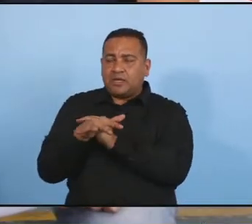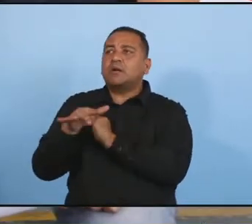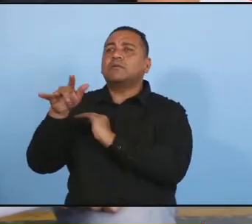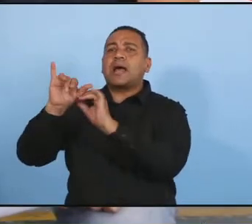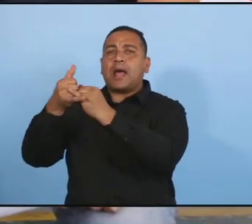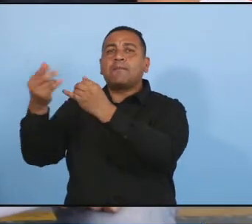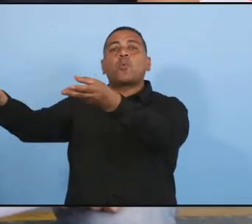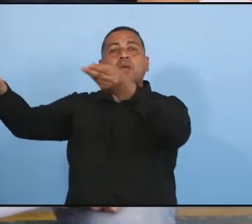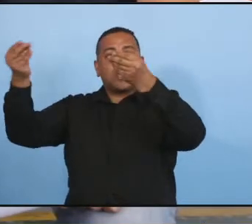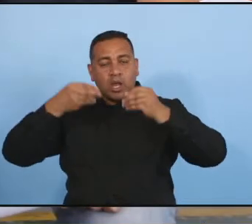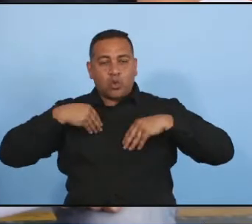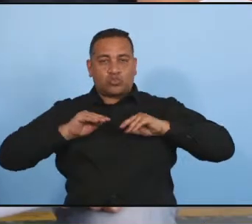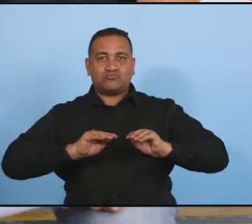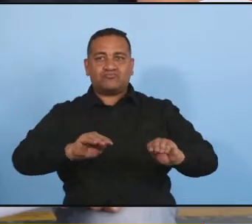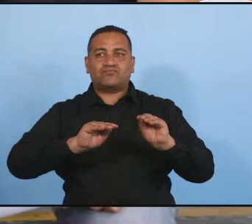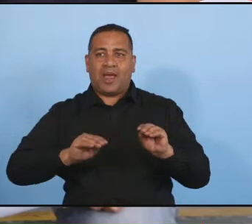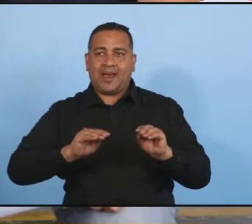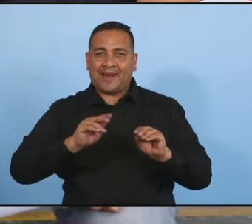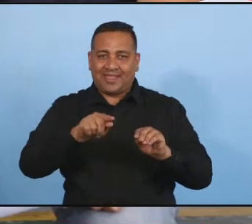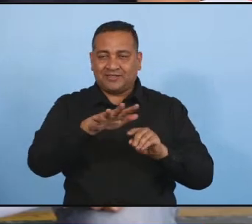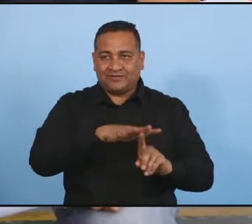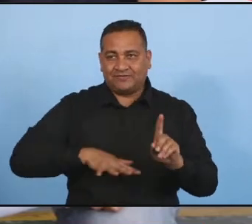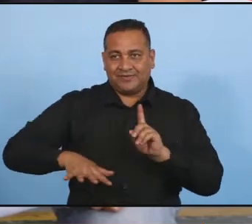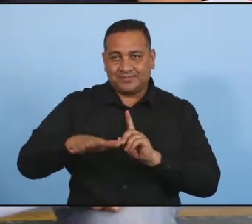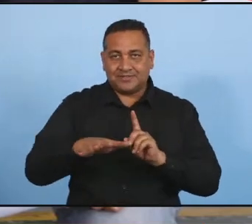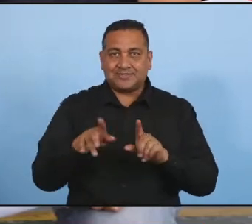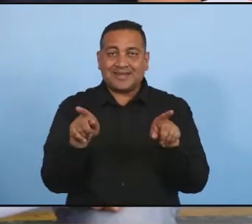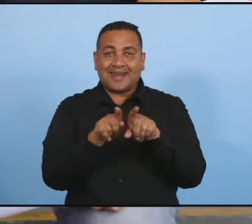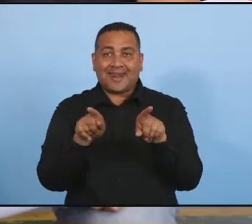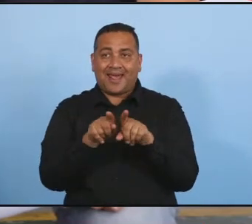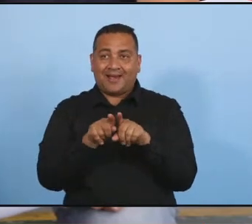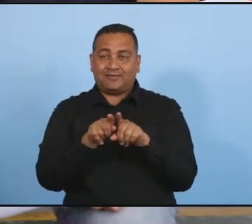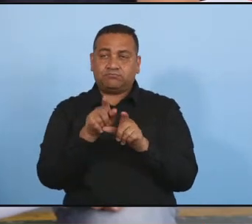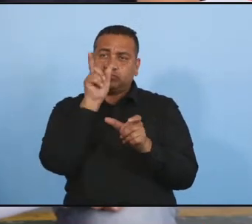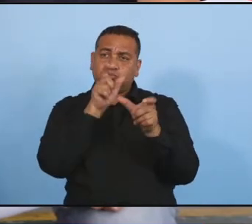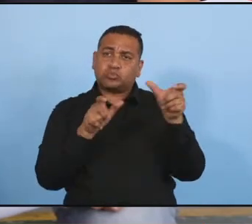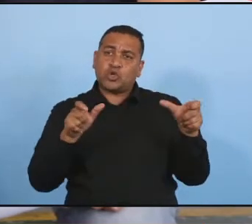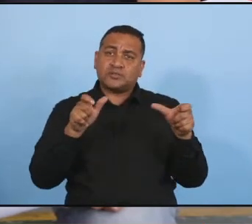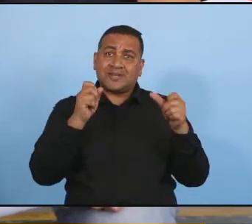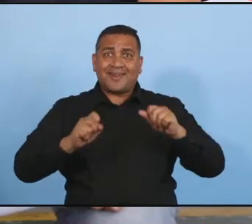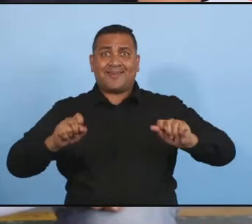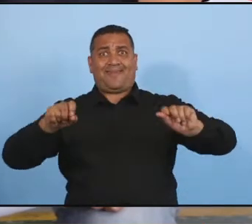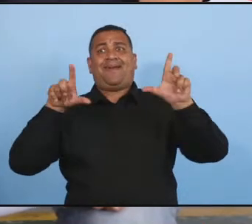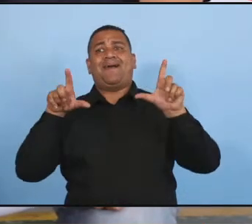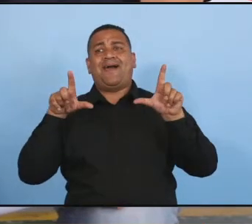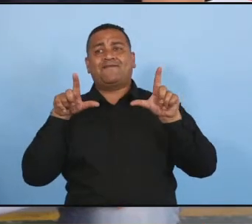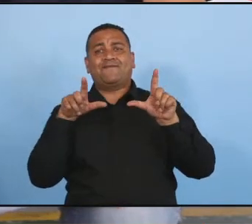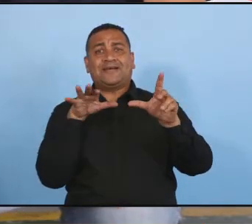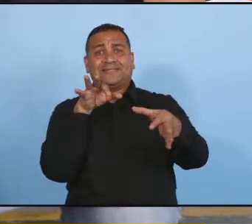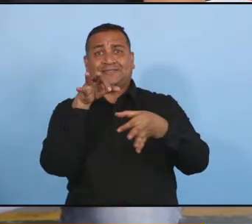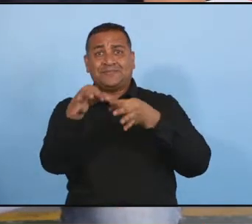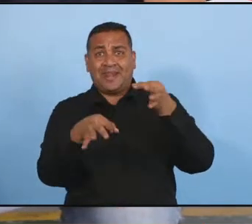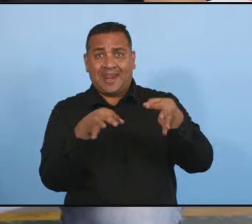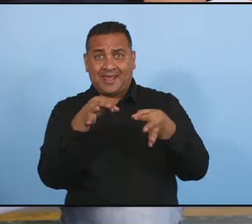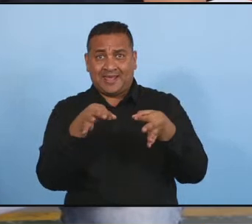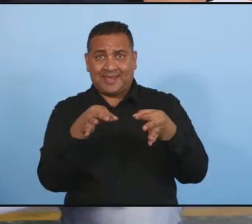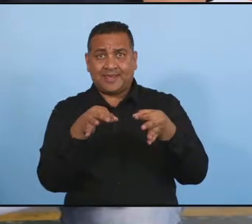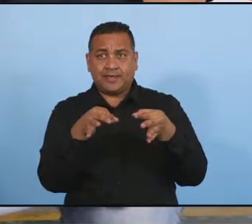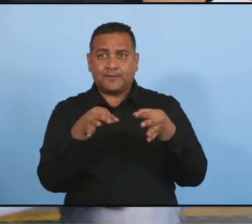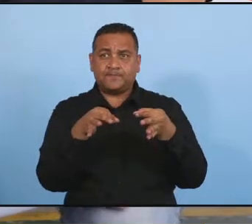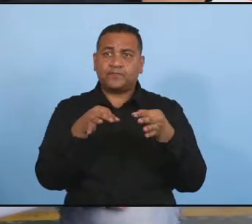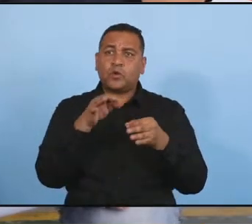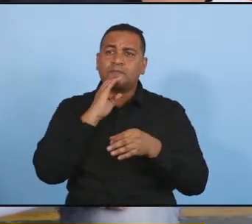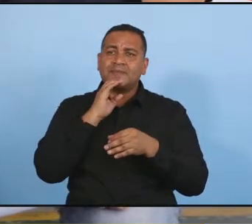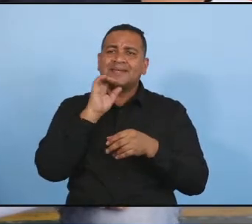opportunities in the market? I mean, for a student that's looking at this now, is there gaps in the market for them? Is they should be obviously done with this course? Yes, there is